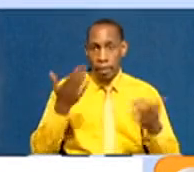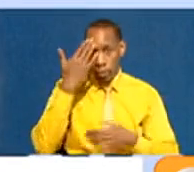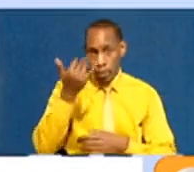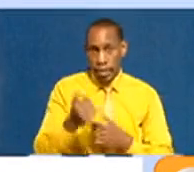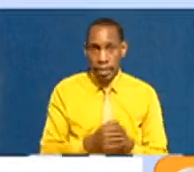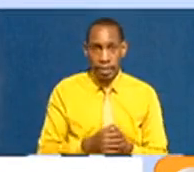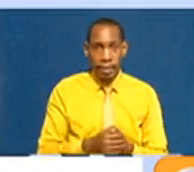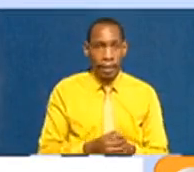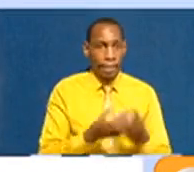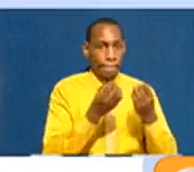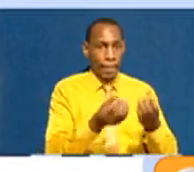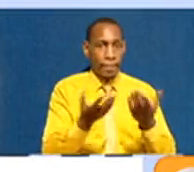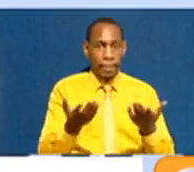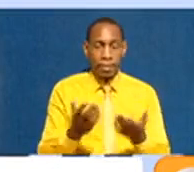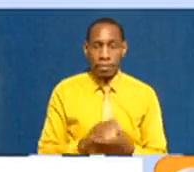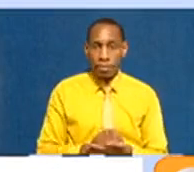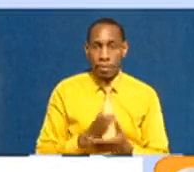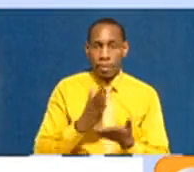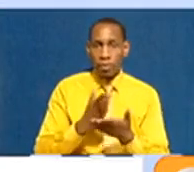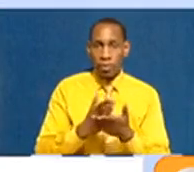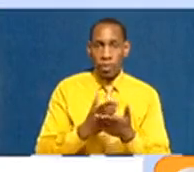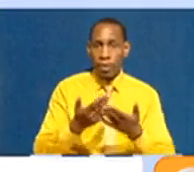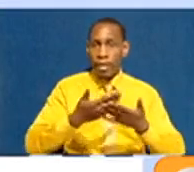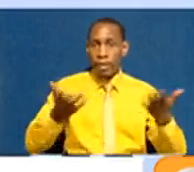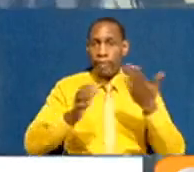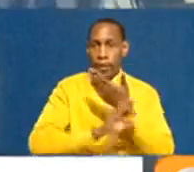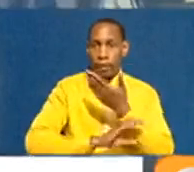they are, because majority of them are really distributed all over the country.